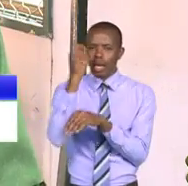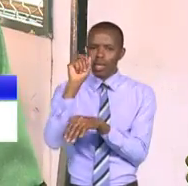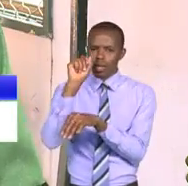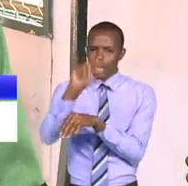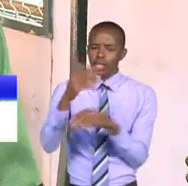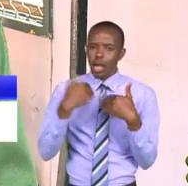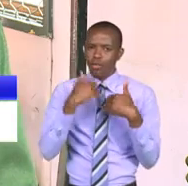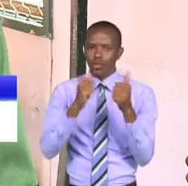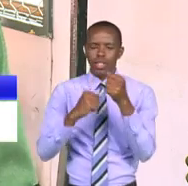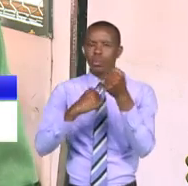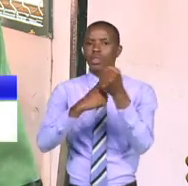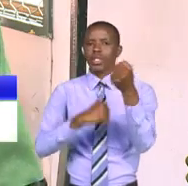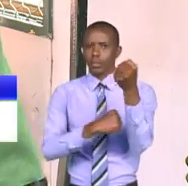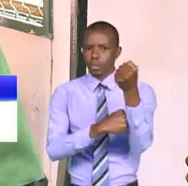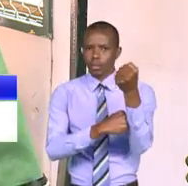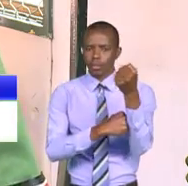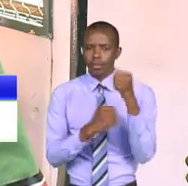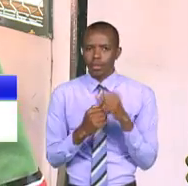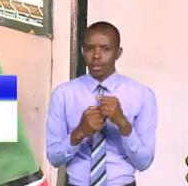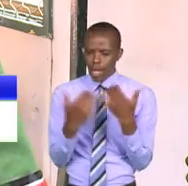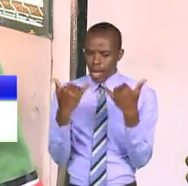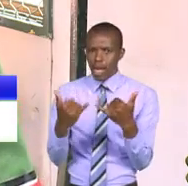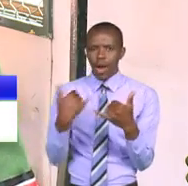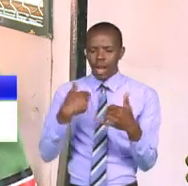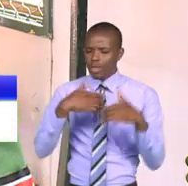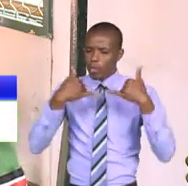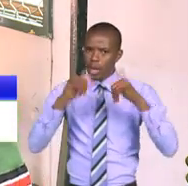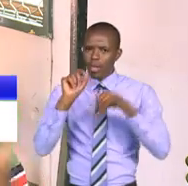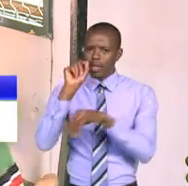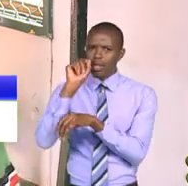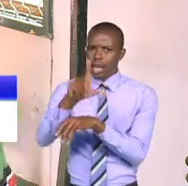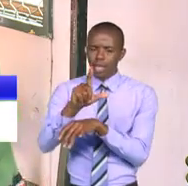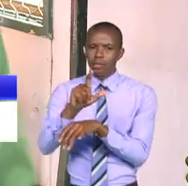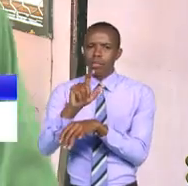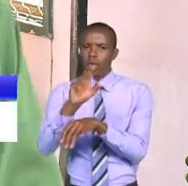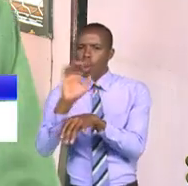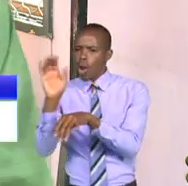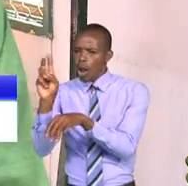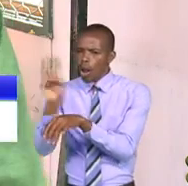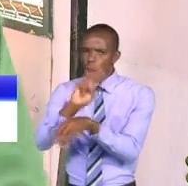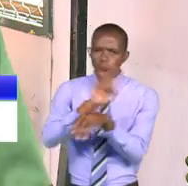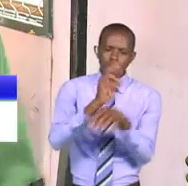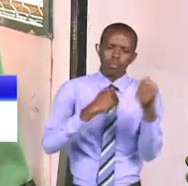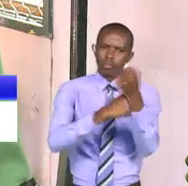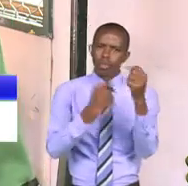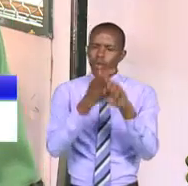facing is sponsorship. These days we play darts by seeking sponsorship from